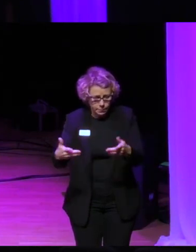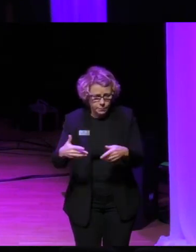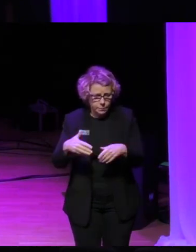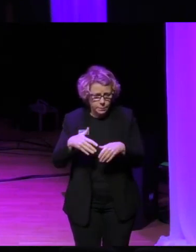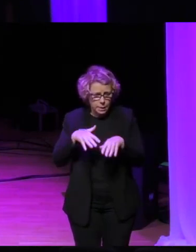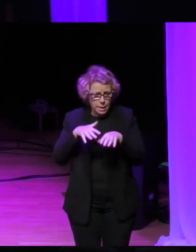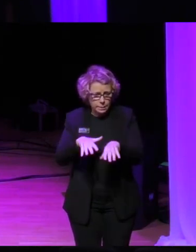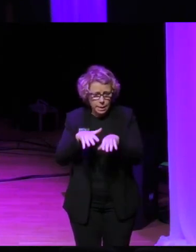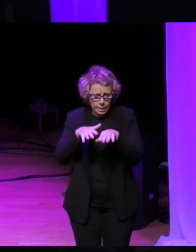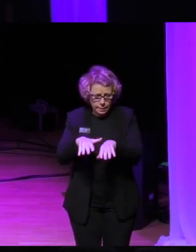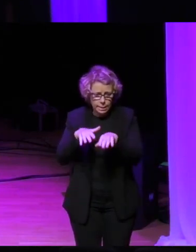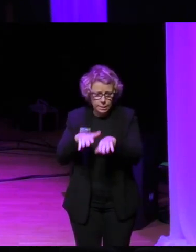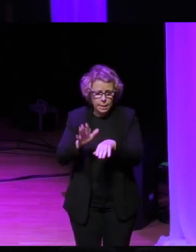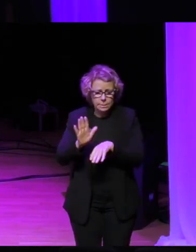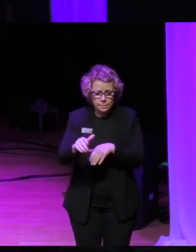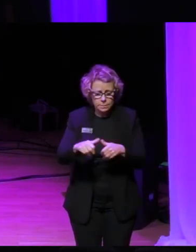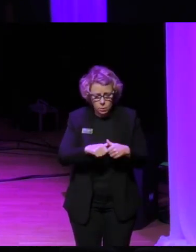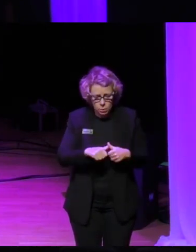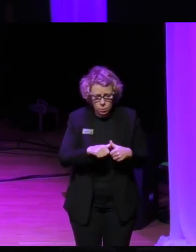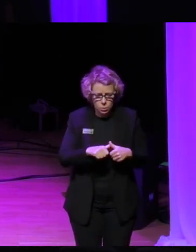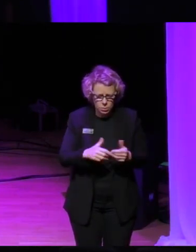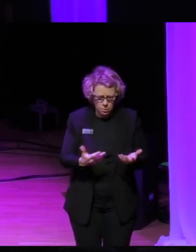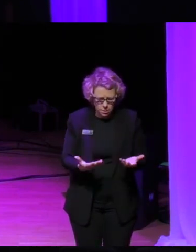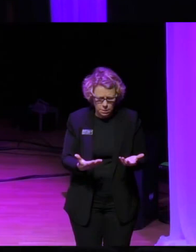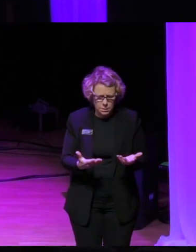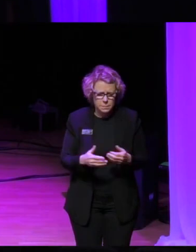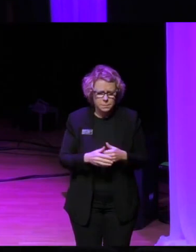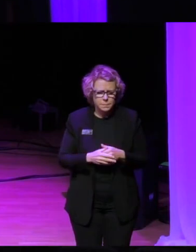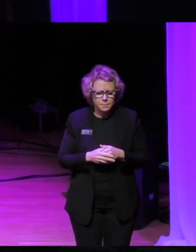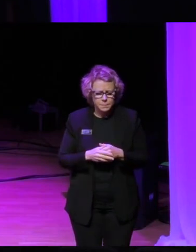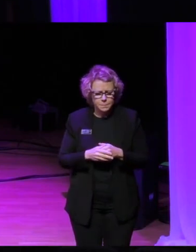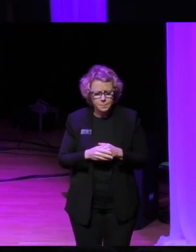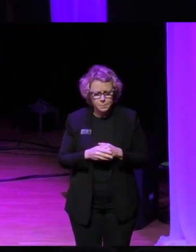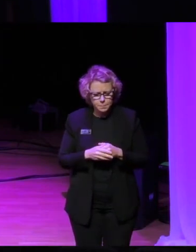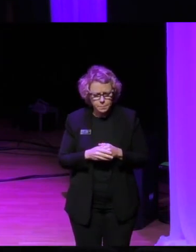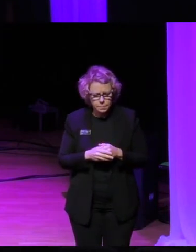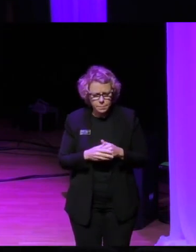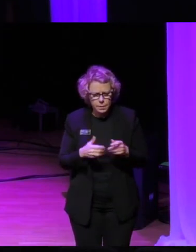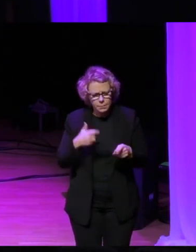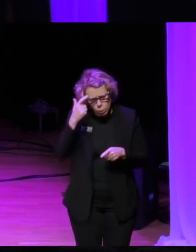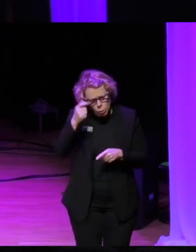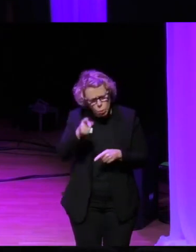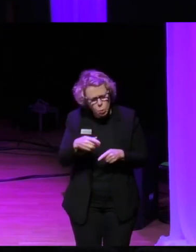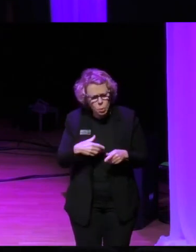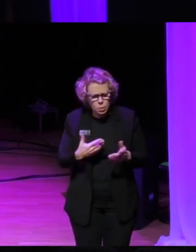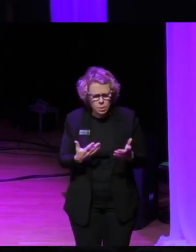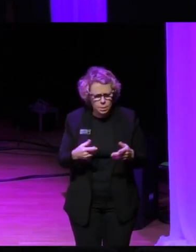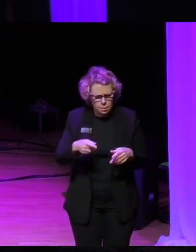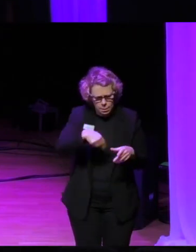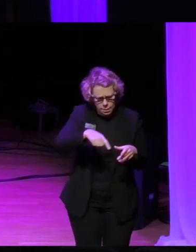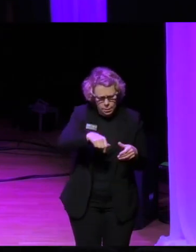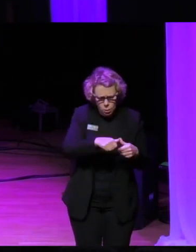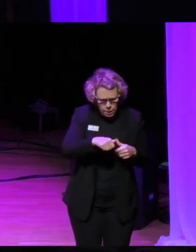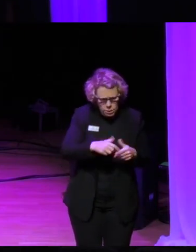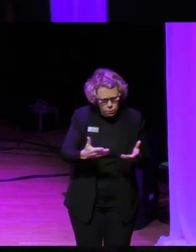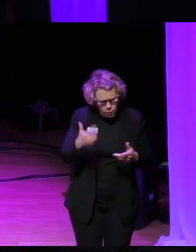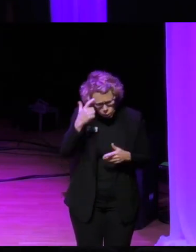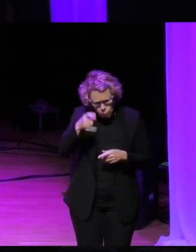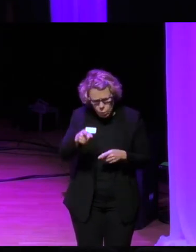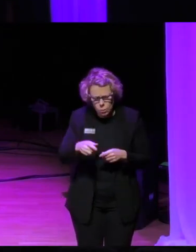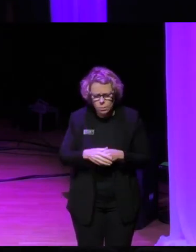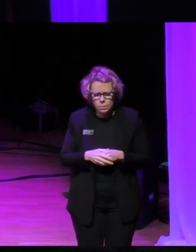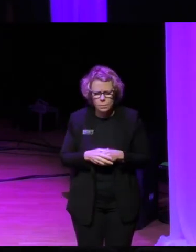allegations that they made that are baseless. But I think there's a larger message that's being sent, and